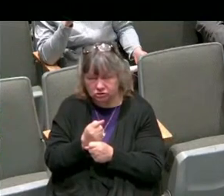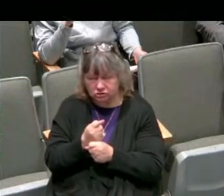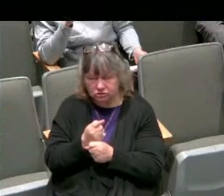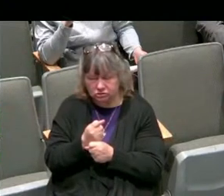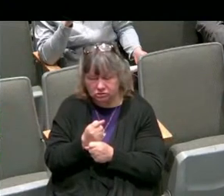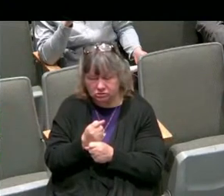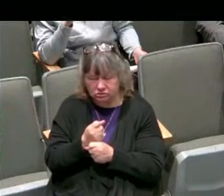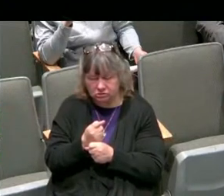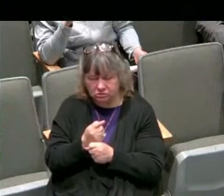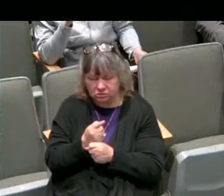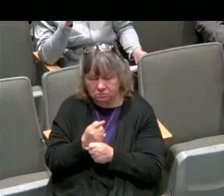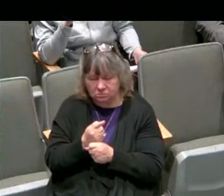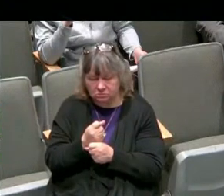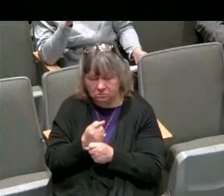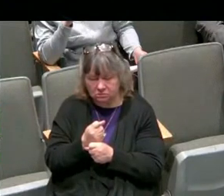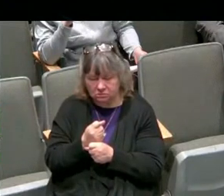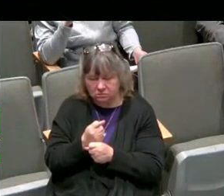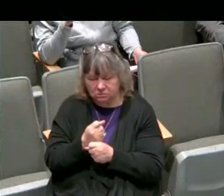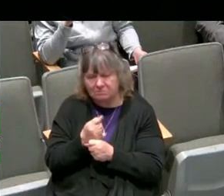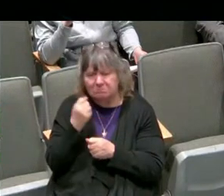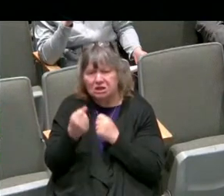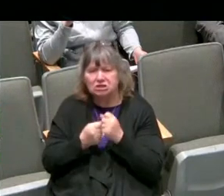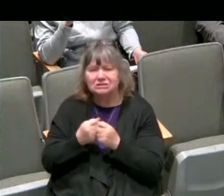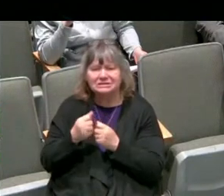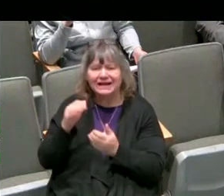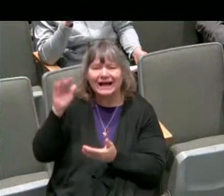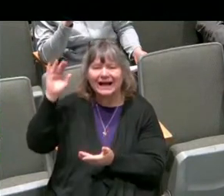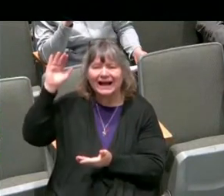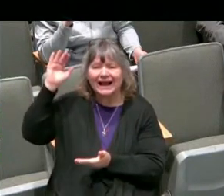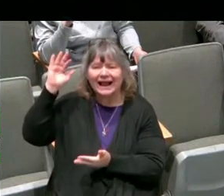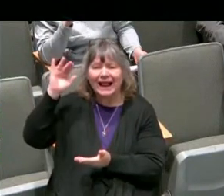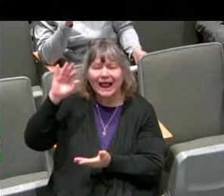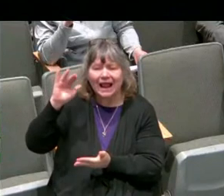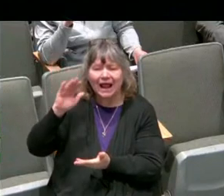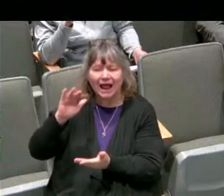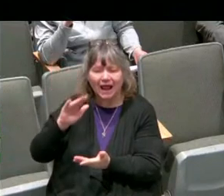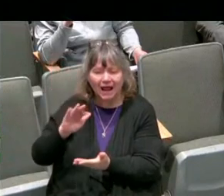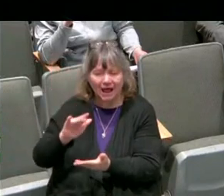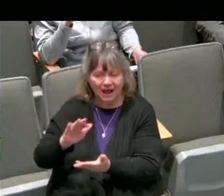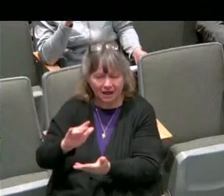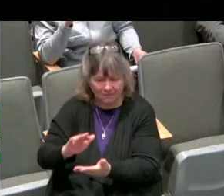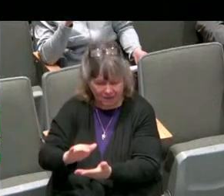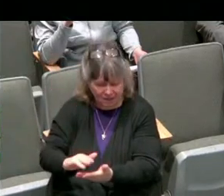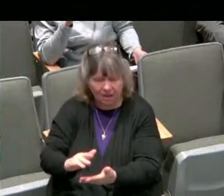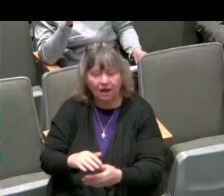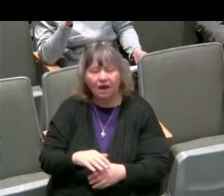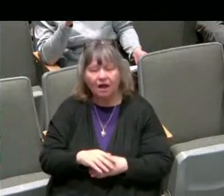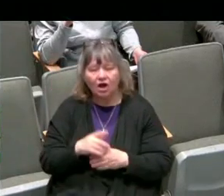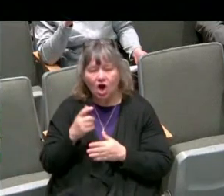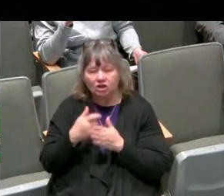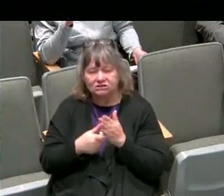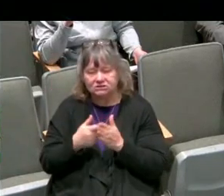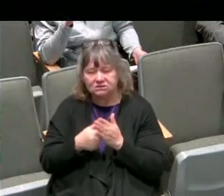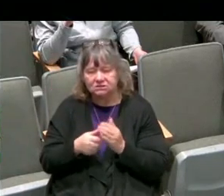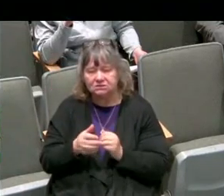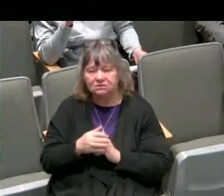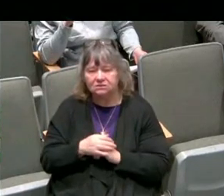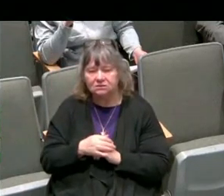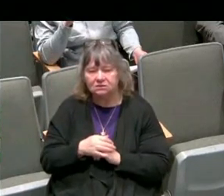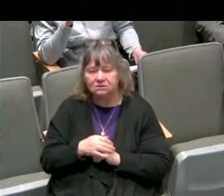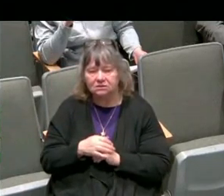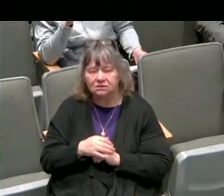slight decline as the personal property declines and uh